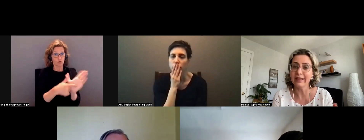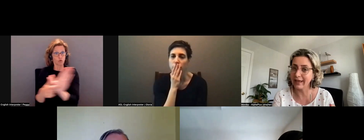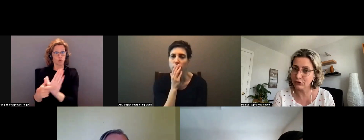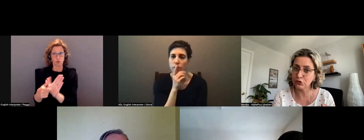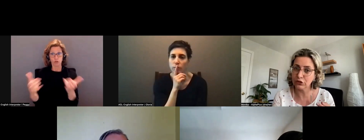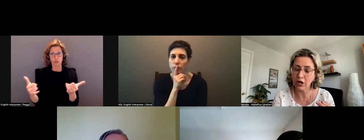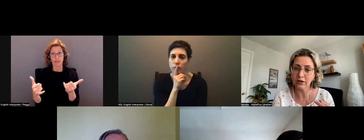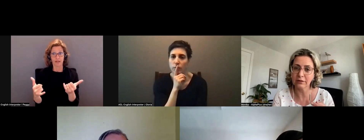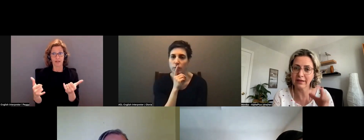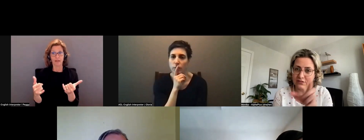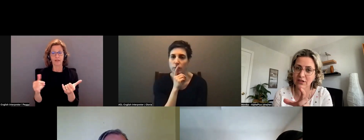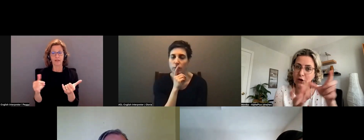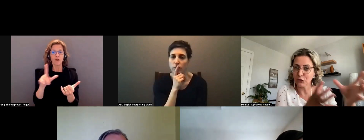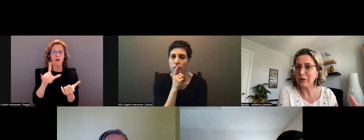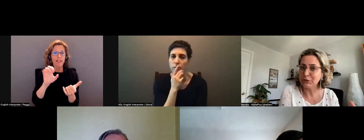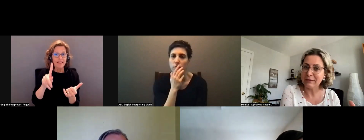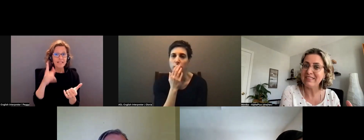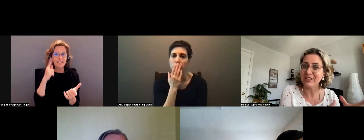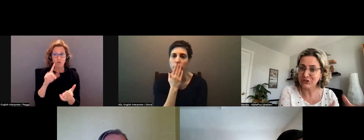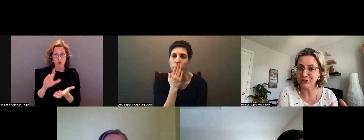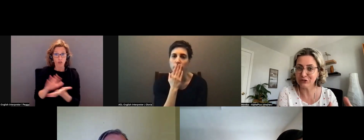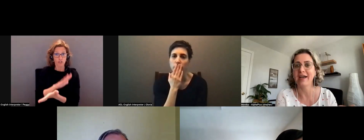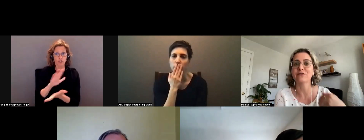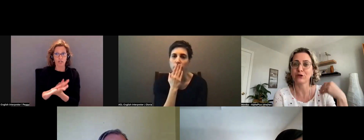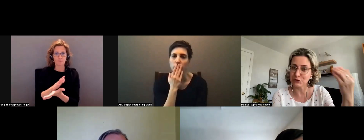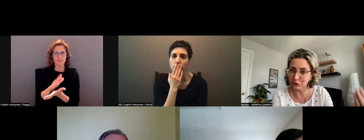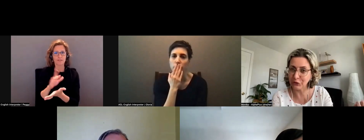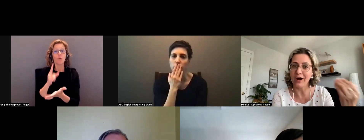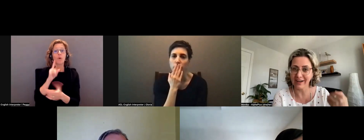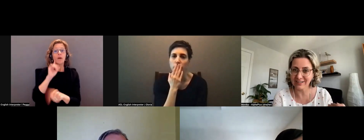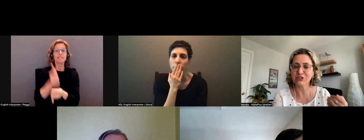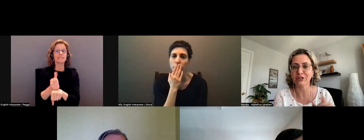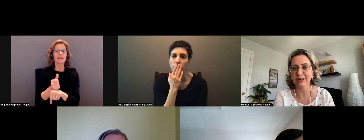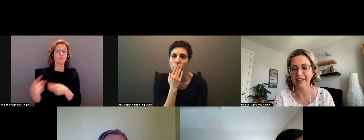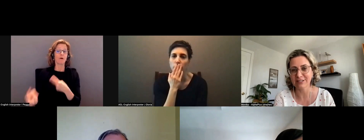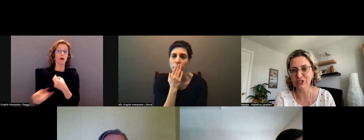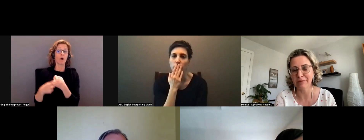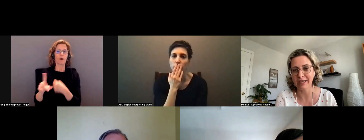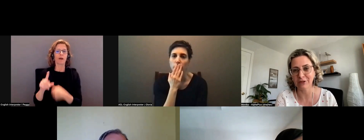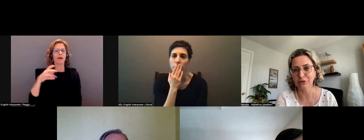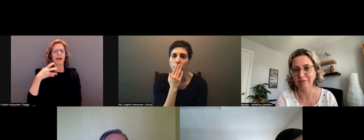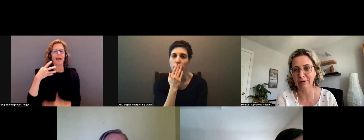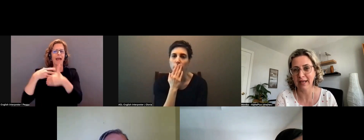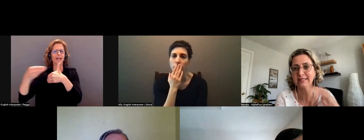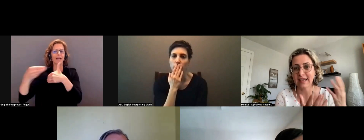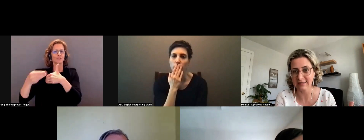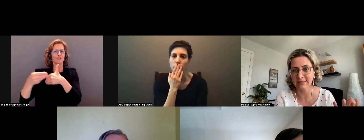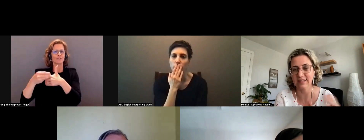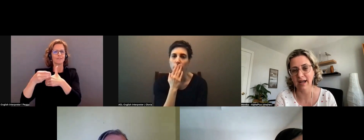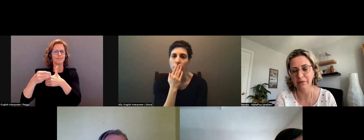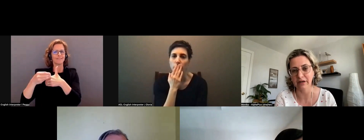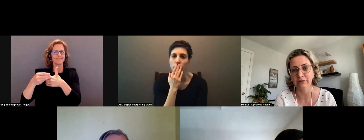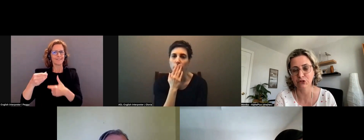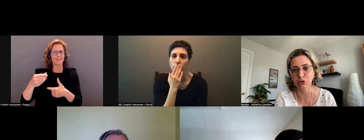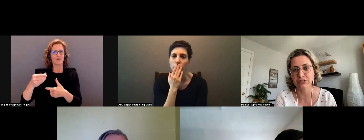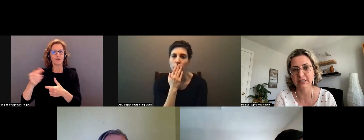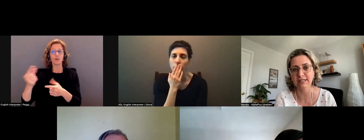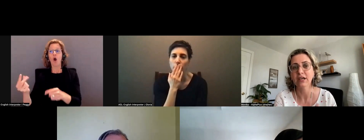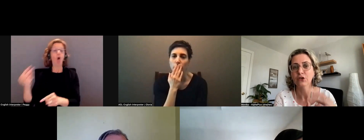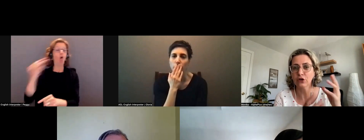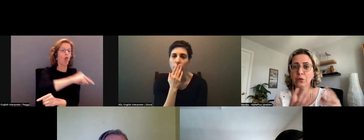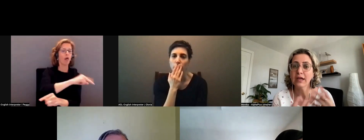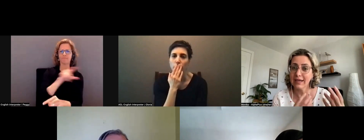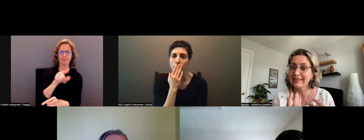are links to the documents. We put them in external drives because you are external clients coming into Alpha Plus, accessing our